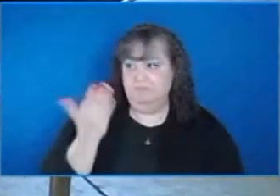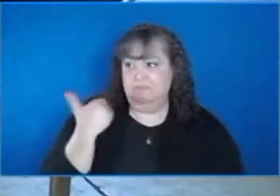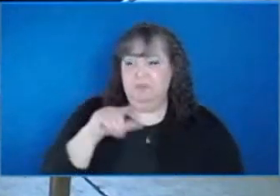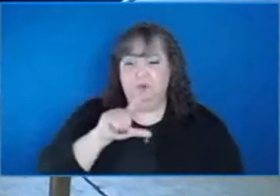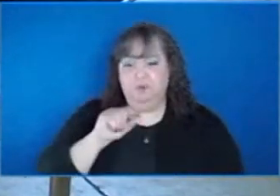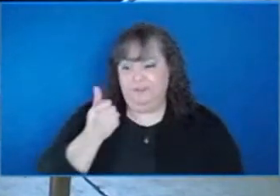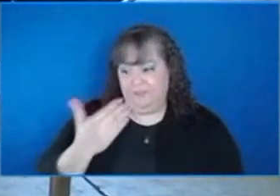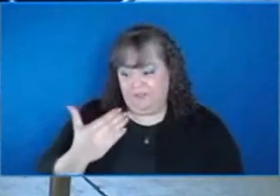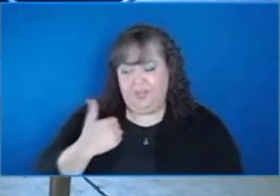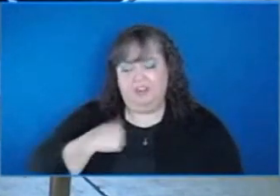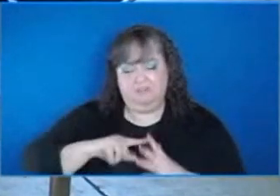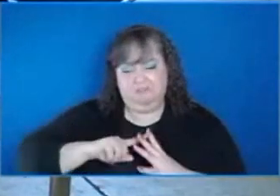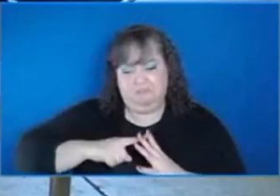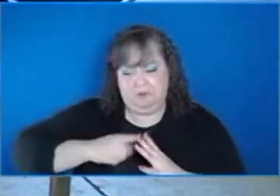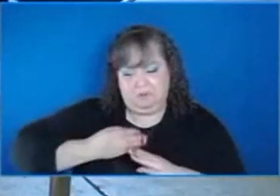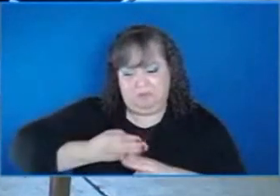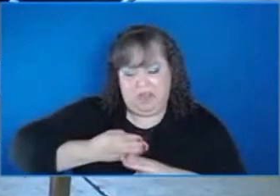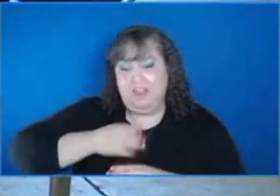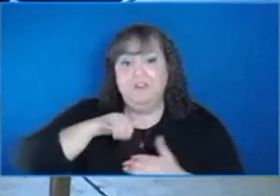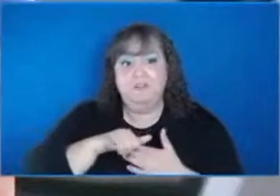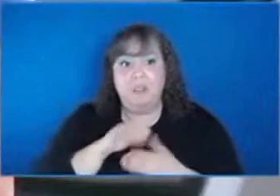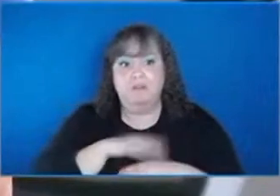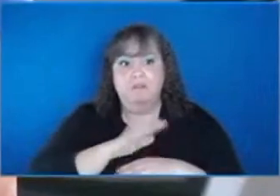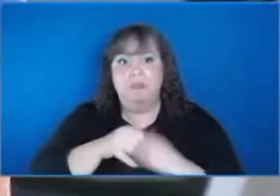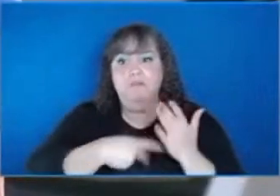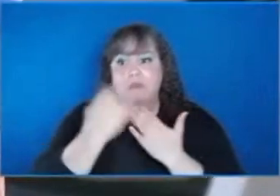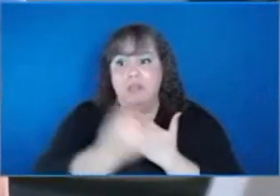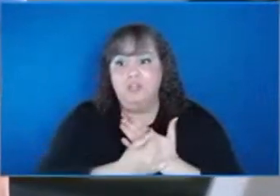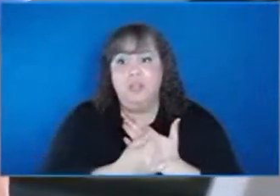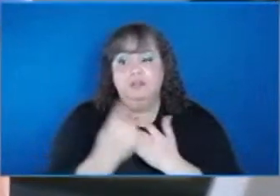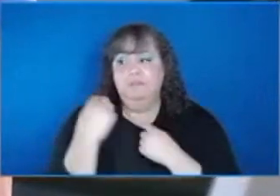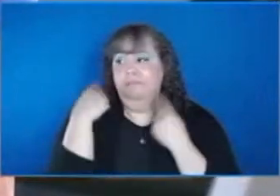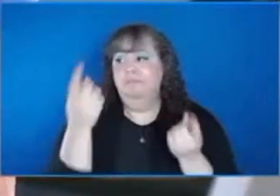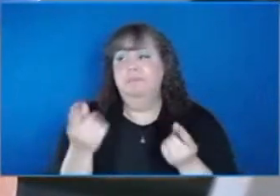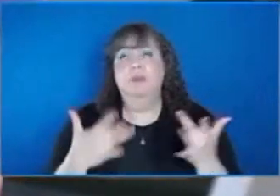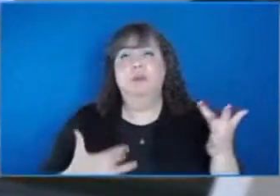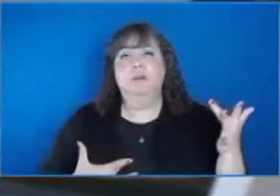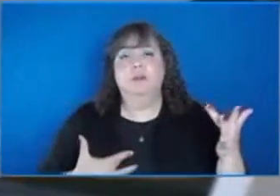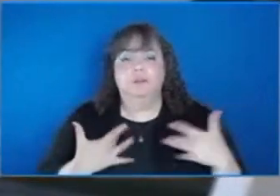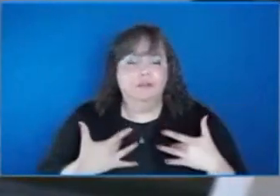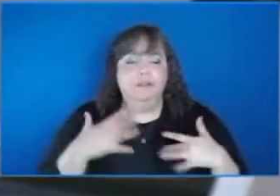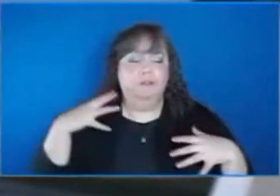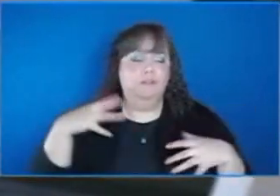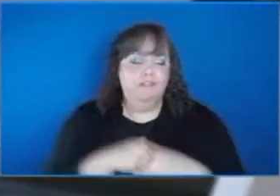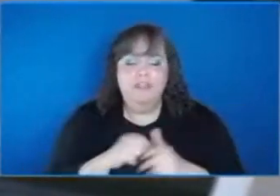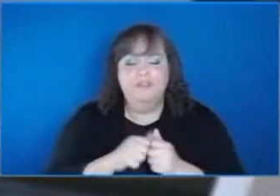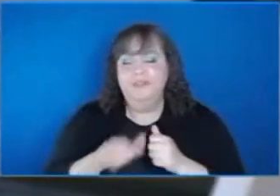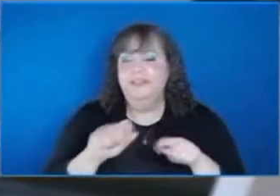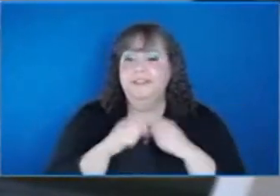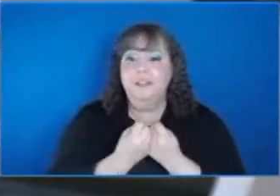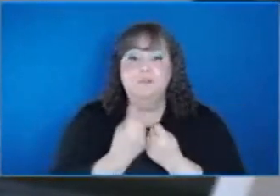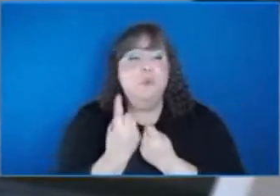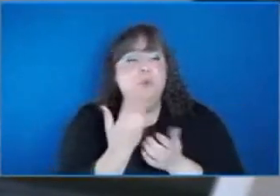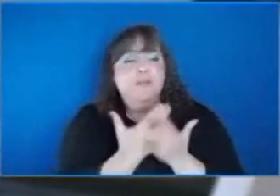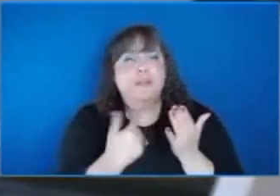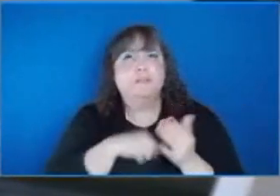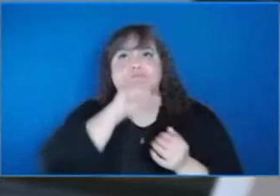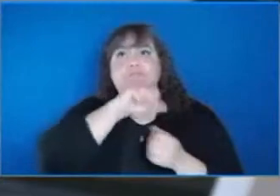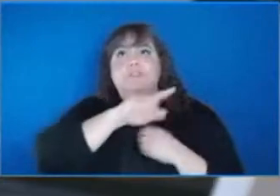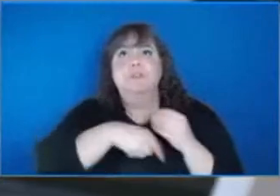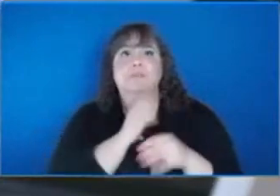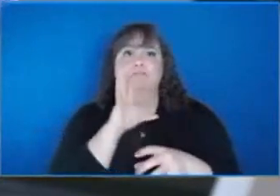shortly after that on the project as well. And it's just been a joy to join this team. One of the things that I love about being on a team like this is it takes so much